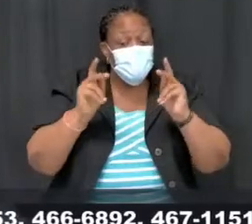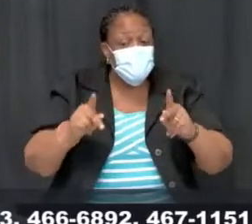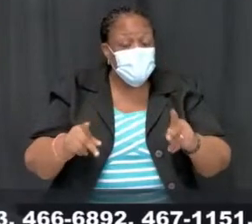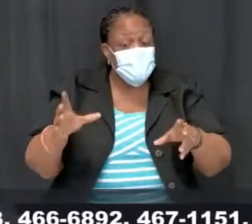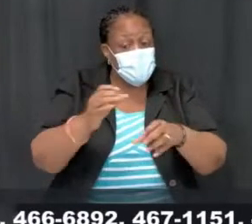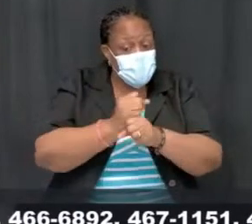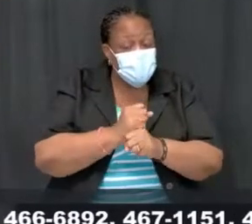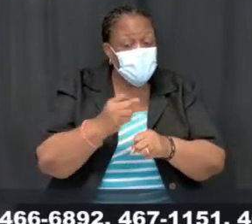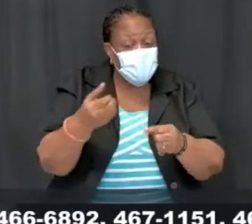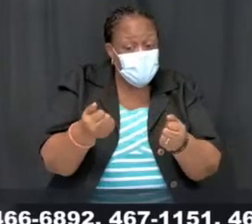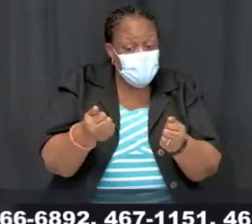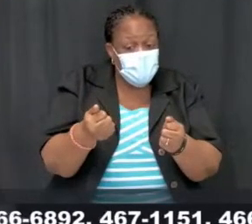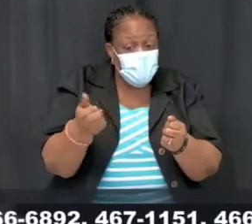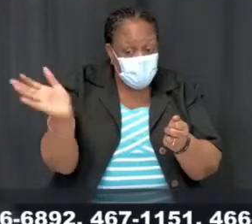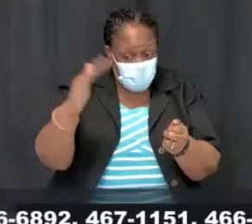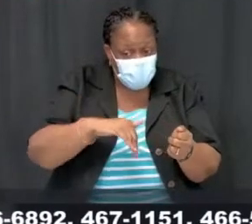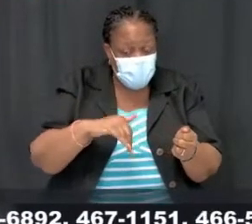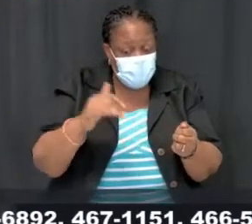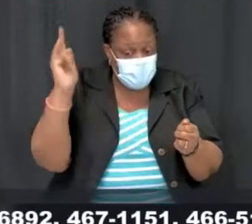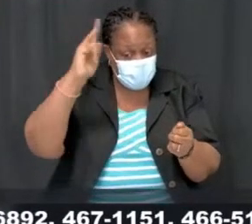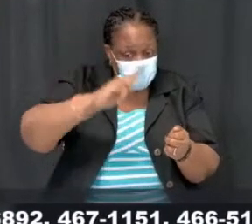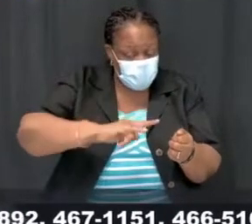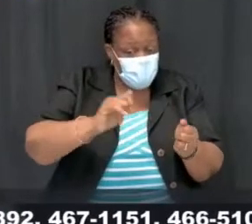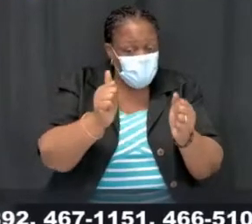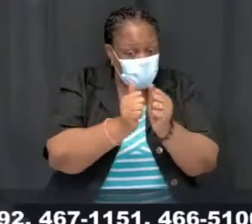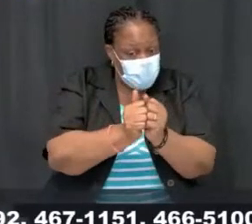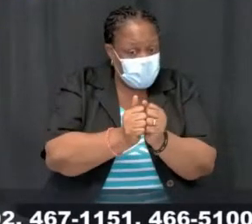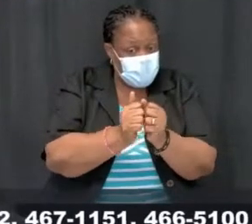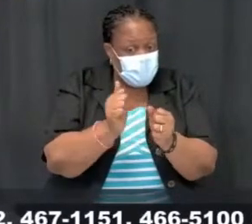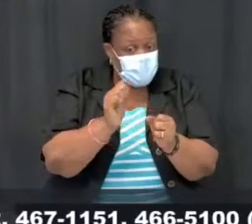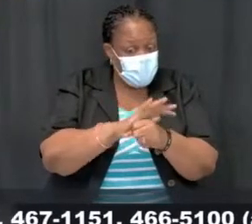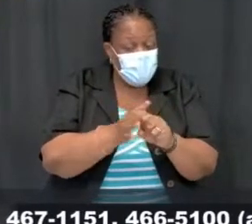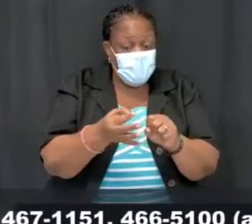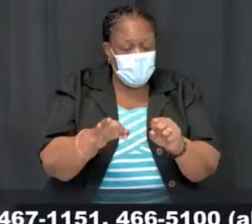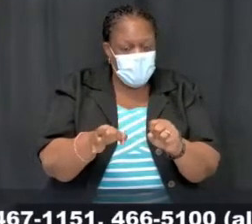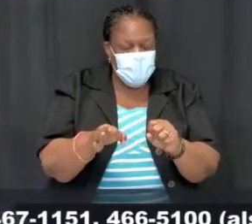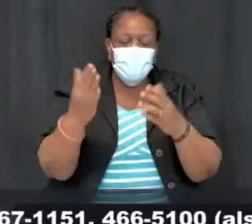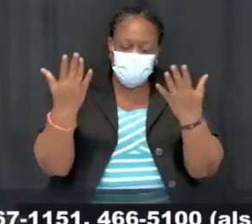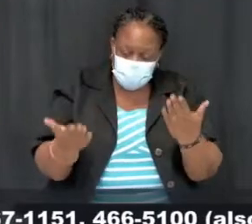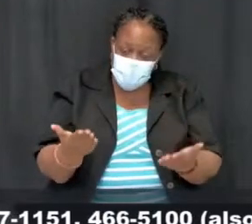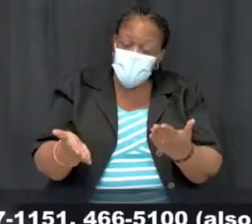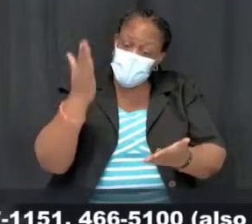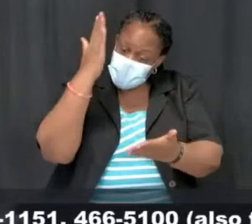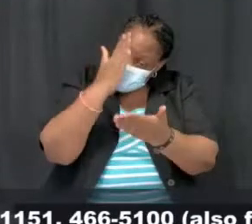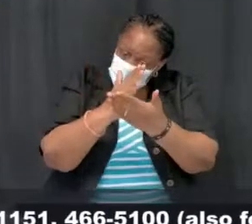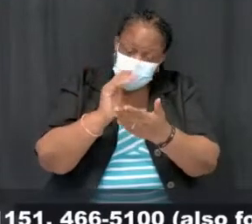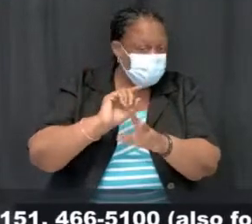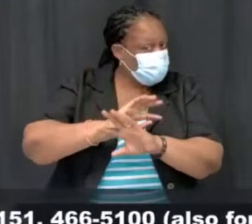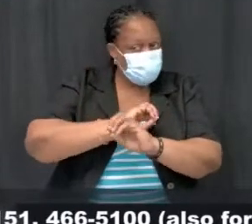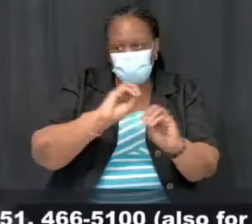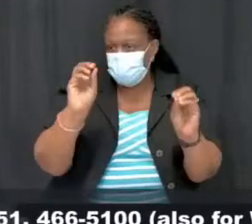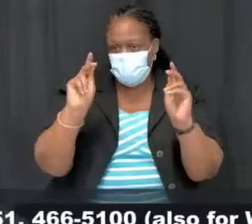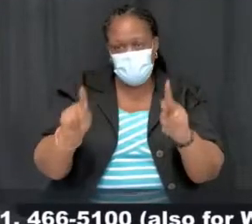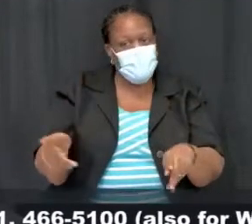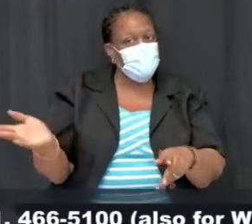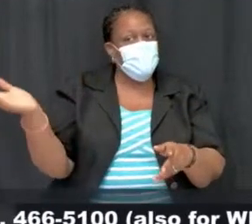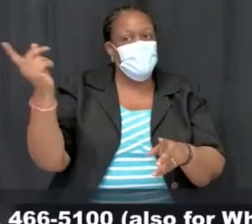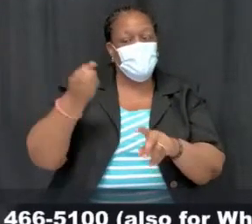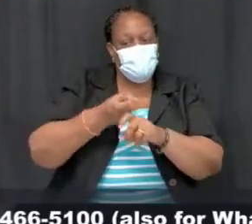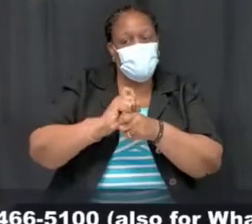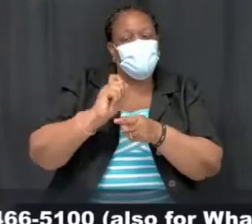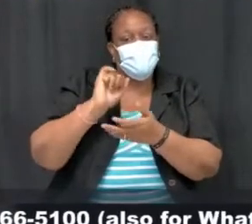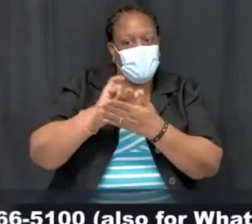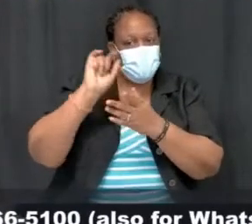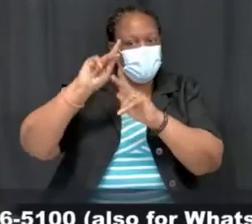advisories. And so we follow the science, we follow the day-to-day activity, and we make decisions based on risk